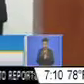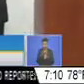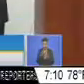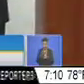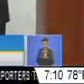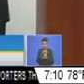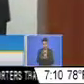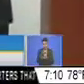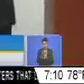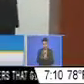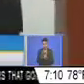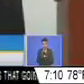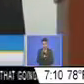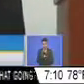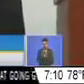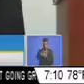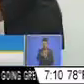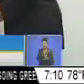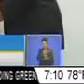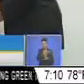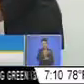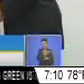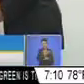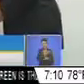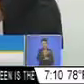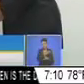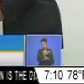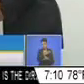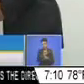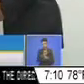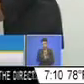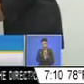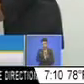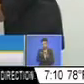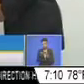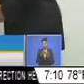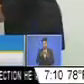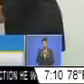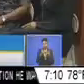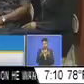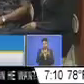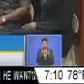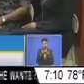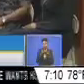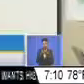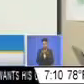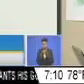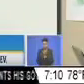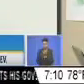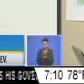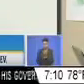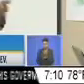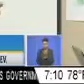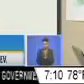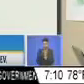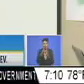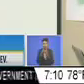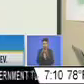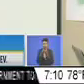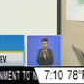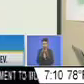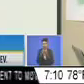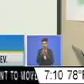Services Minister, the Honorable Frankie Campbell, highlighted the importance of family structure. The family remains